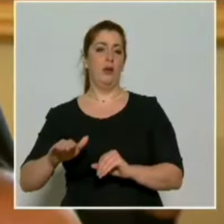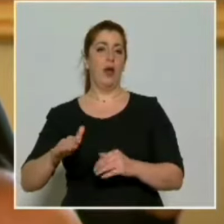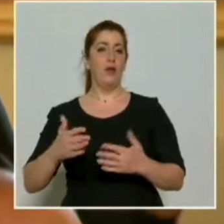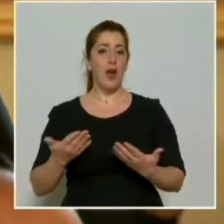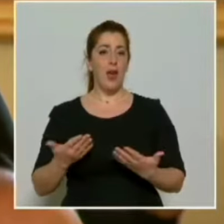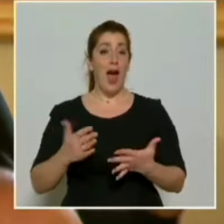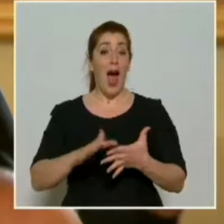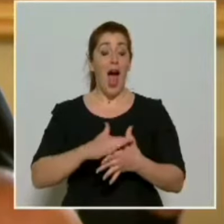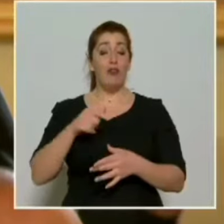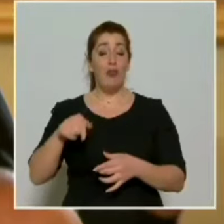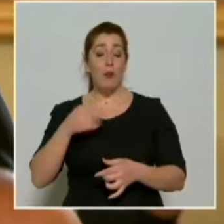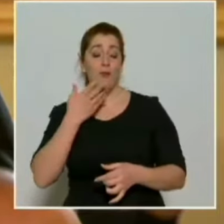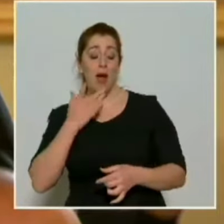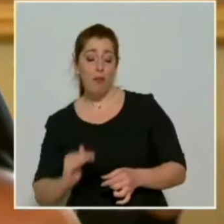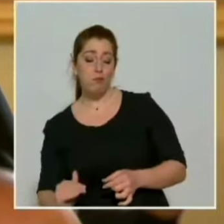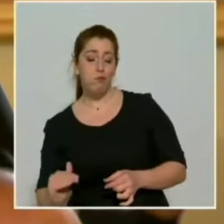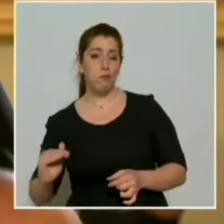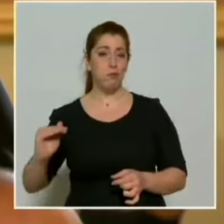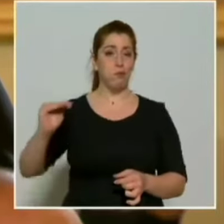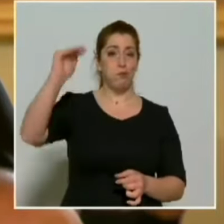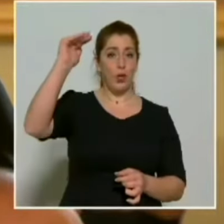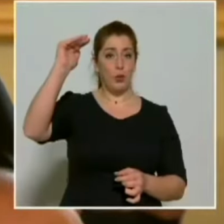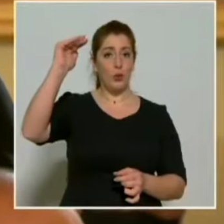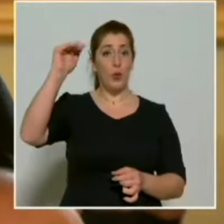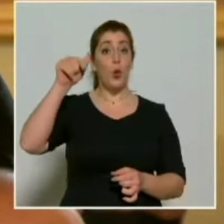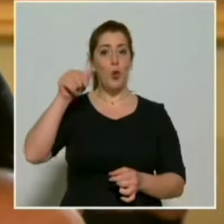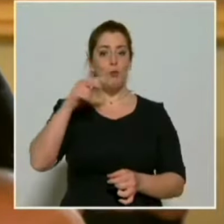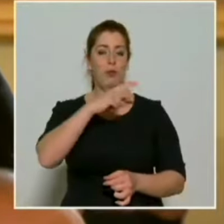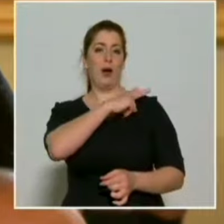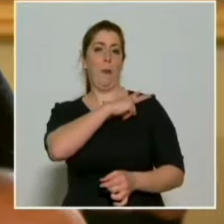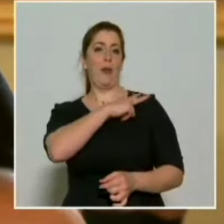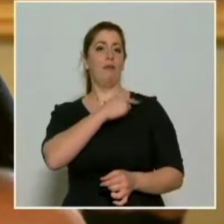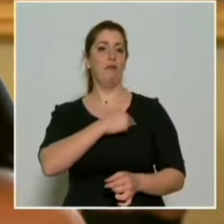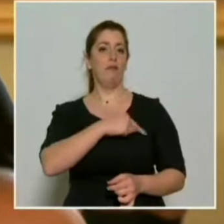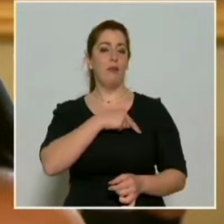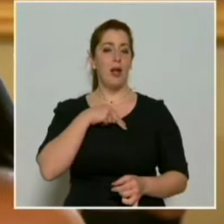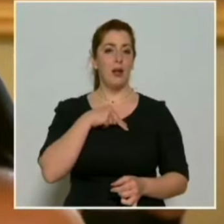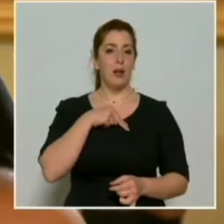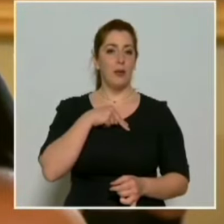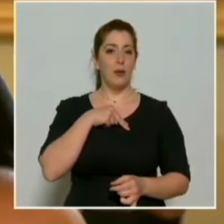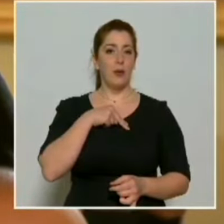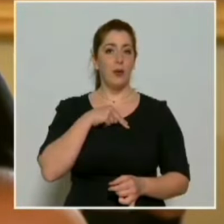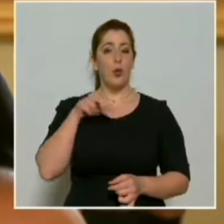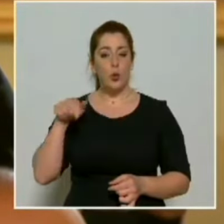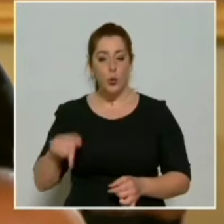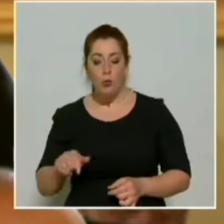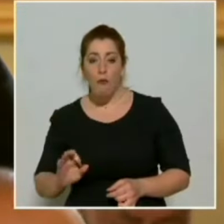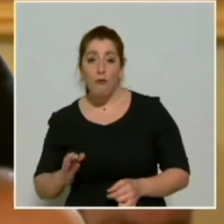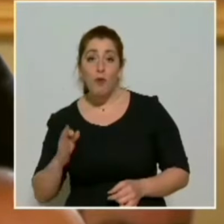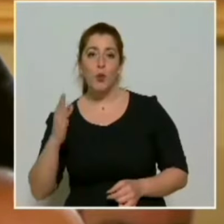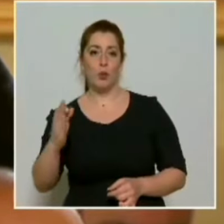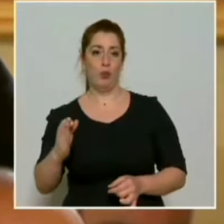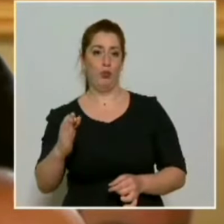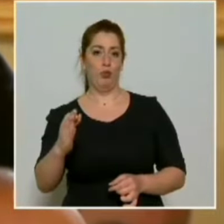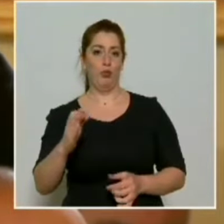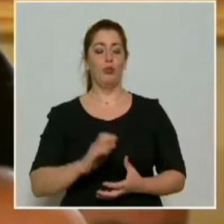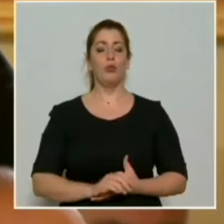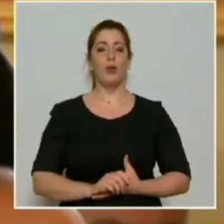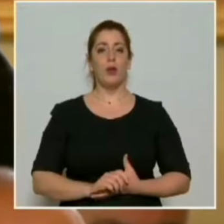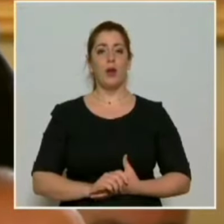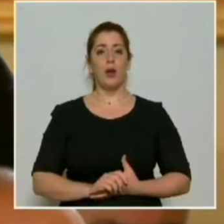ta' għada, huma l-futur tal-pajjiż. Għalhekk huwa ħafna importanti li